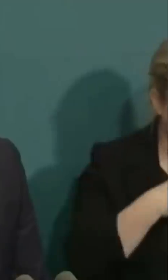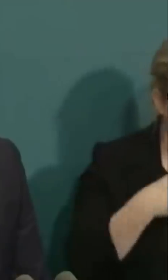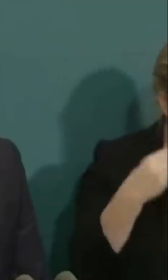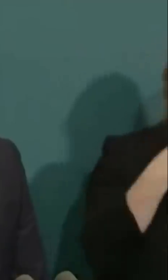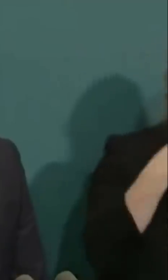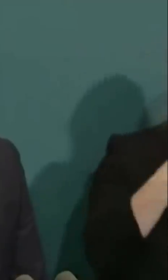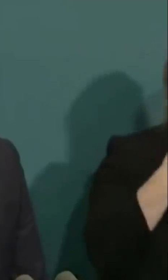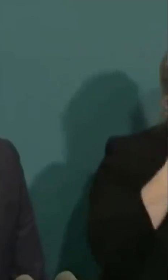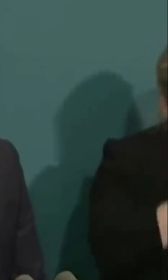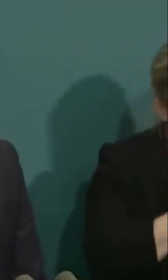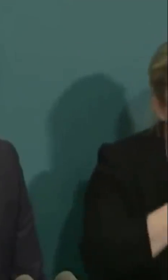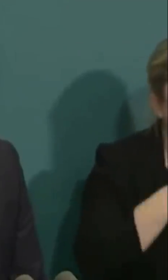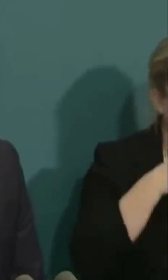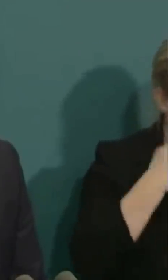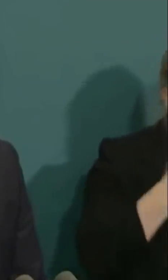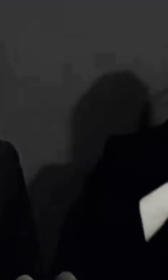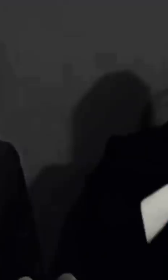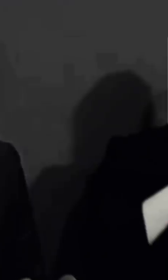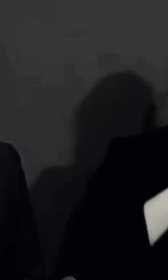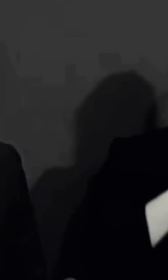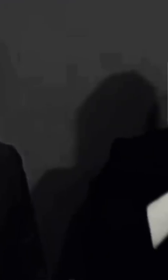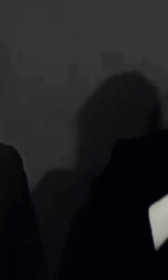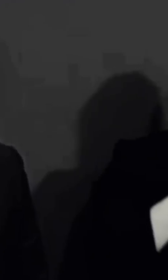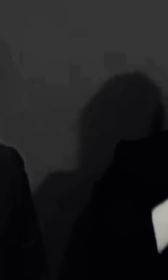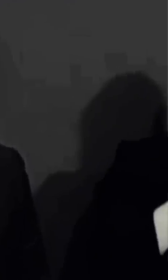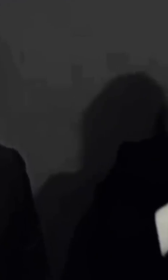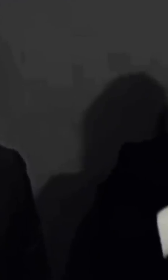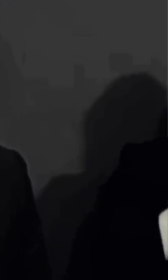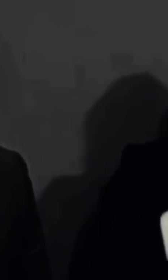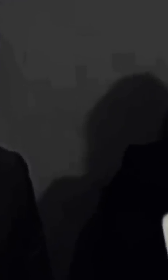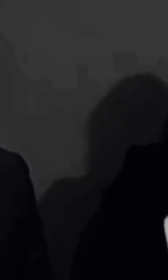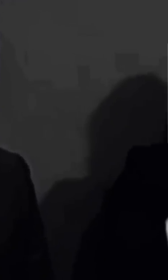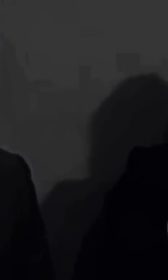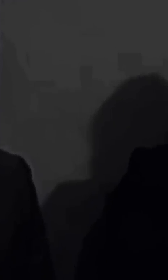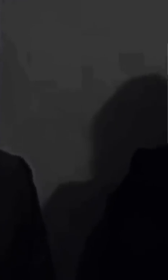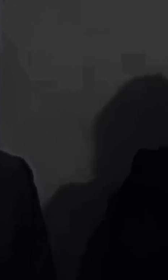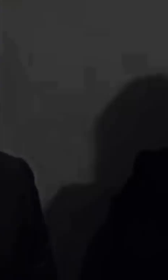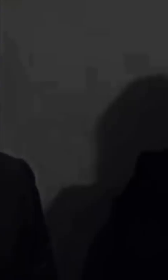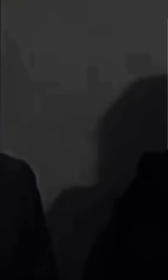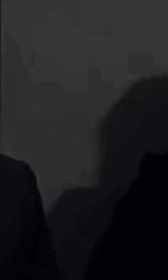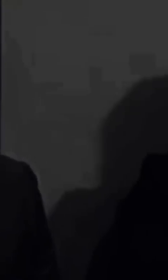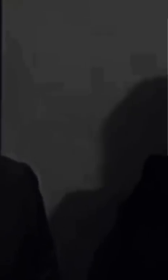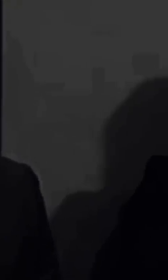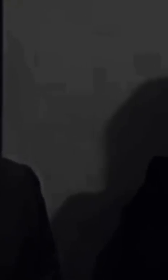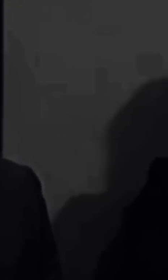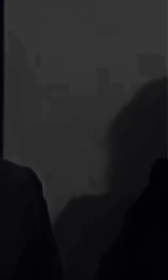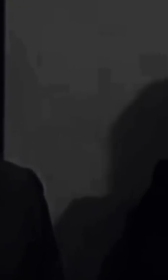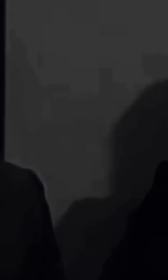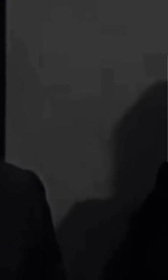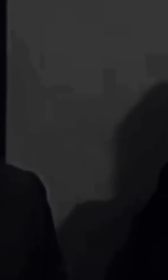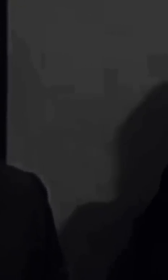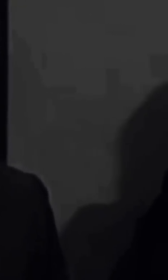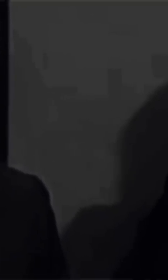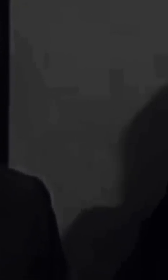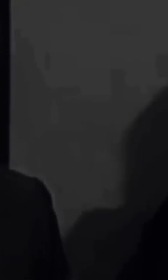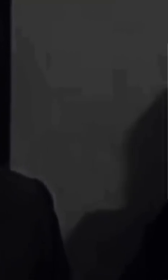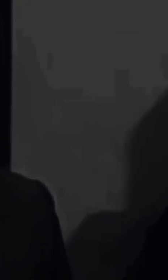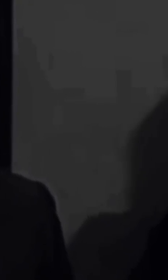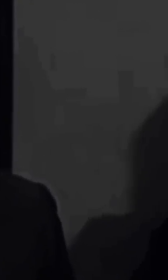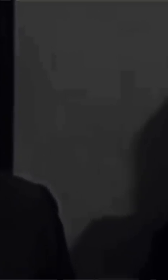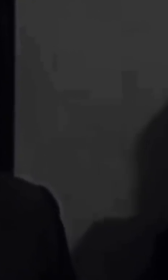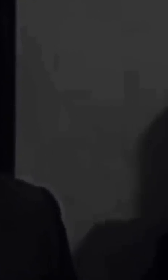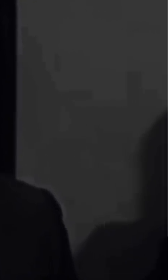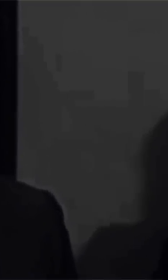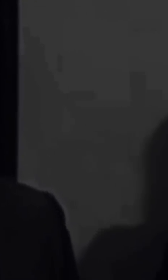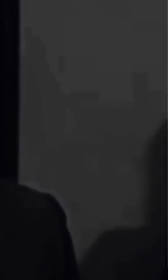through another winter, another Christmas. And bear in mind, this is for a jab that doesn't stop you getting it, it doesn't stop you